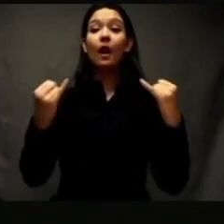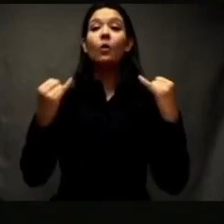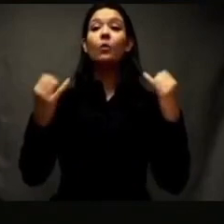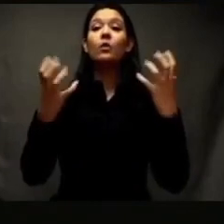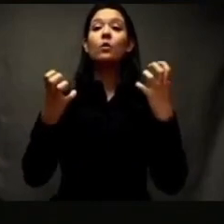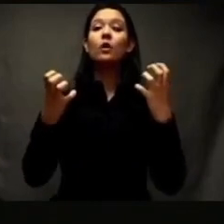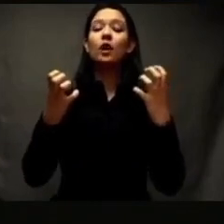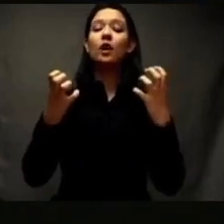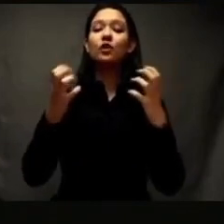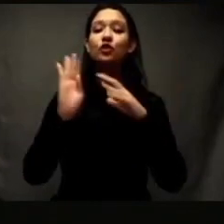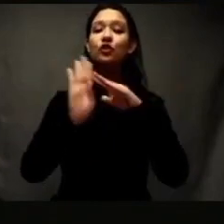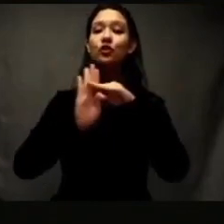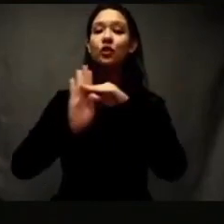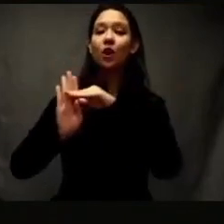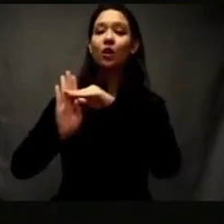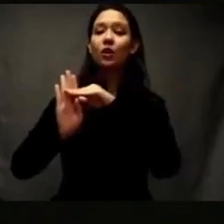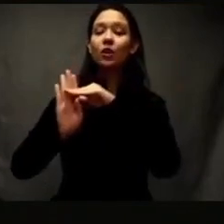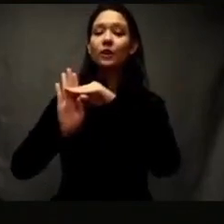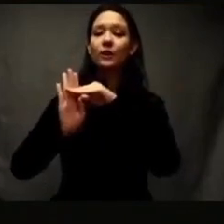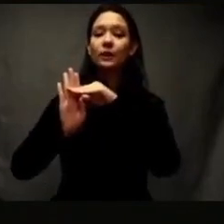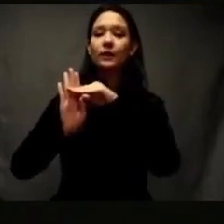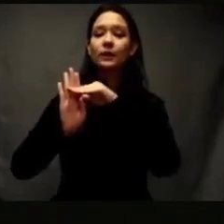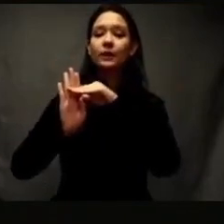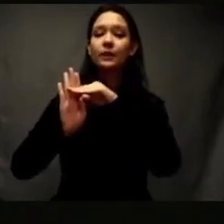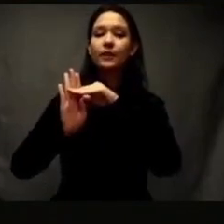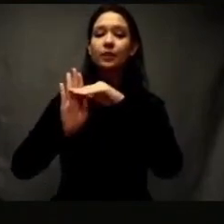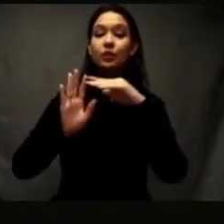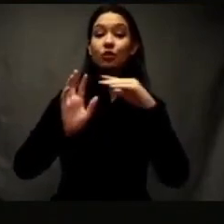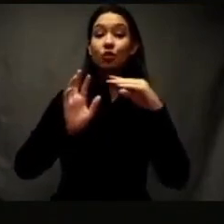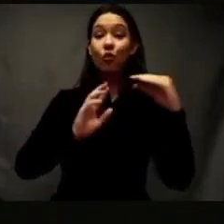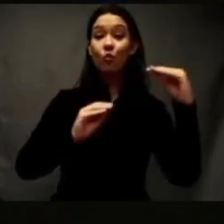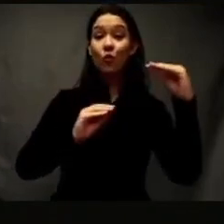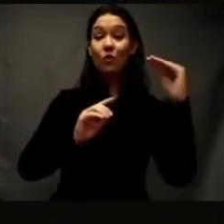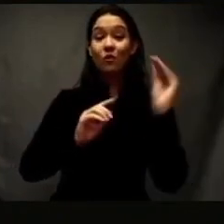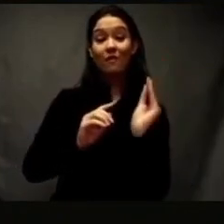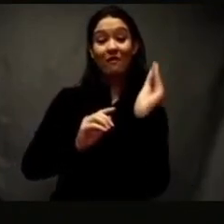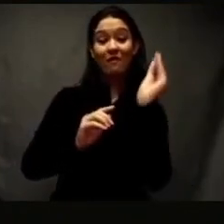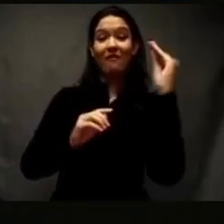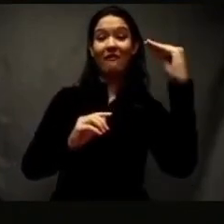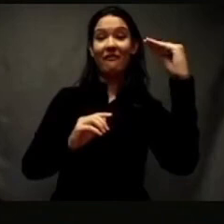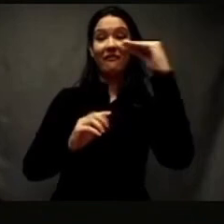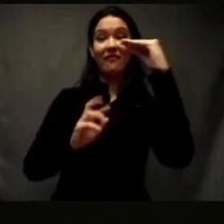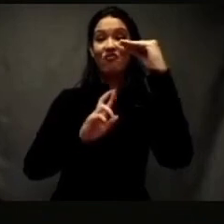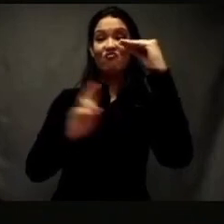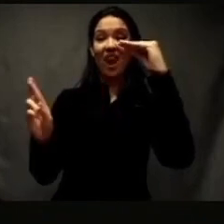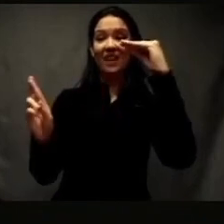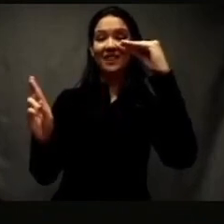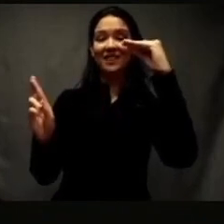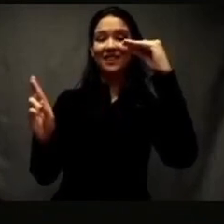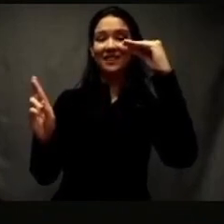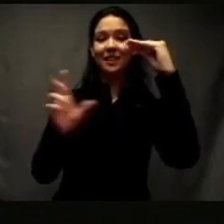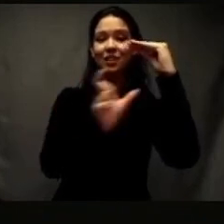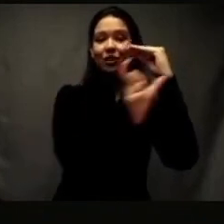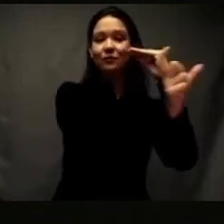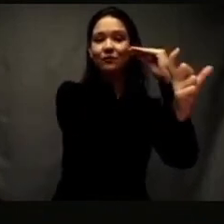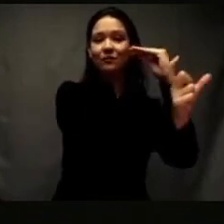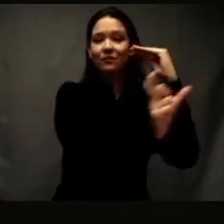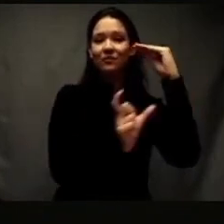to move right. And so I'm going to now drag,